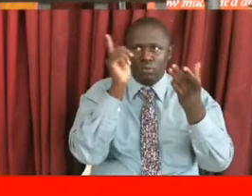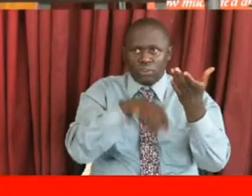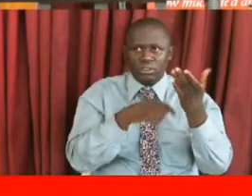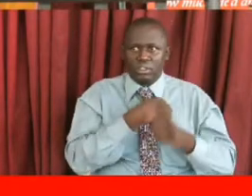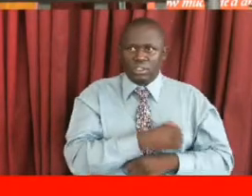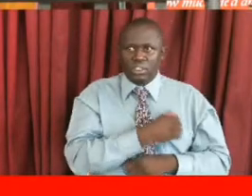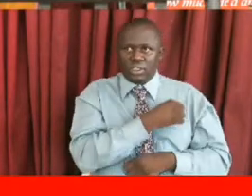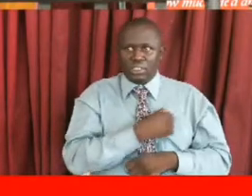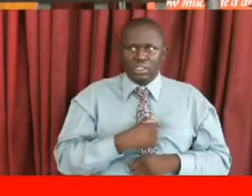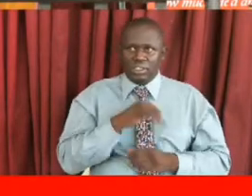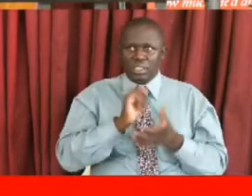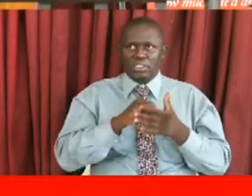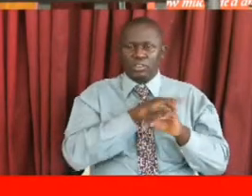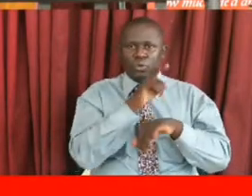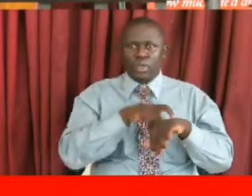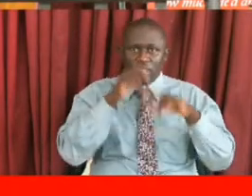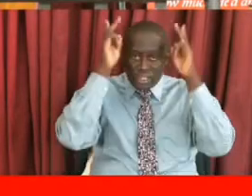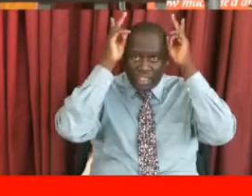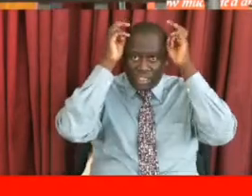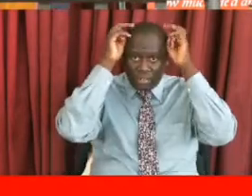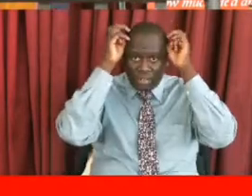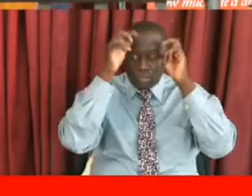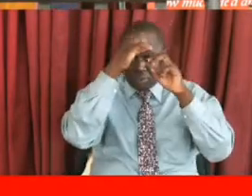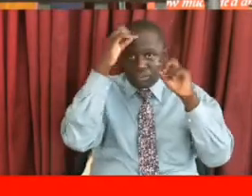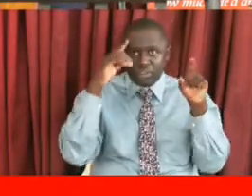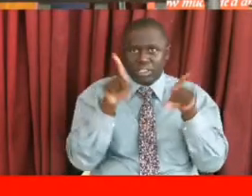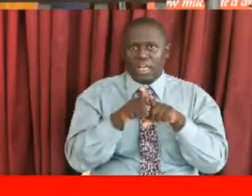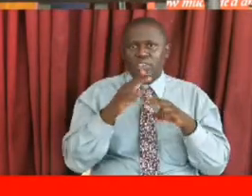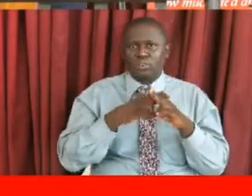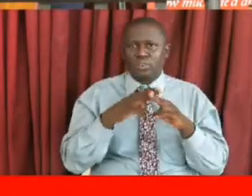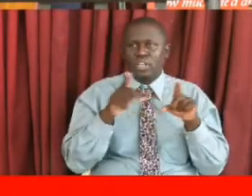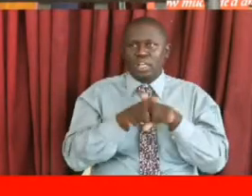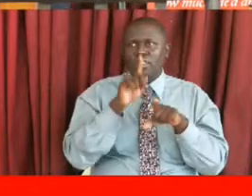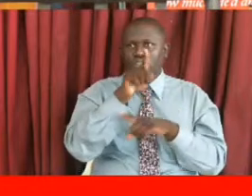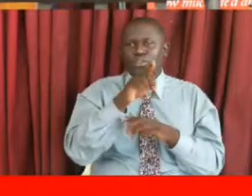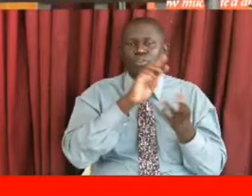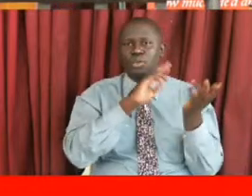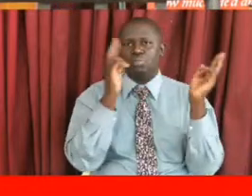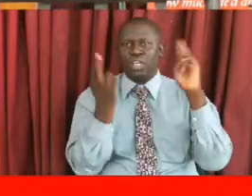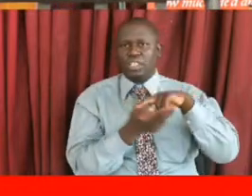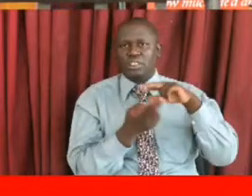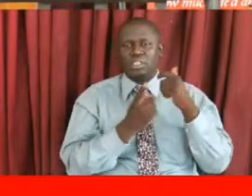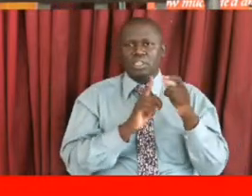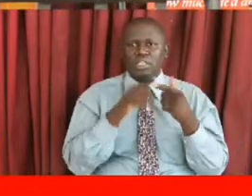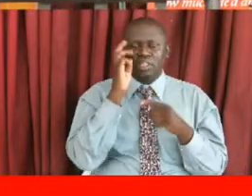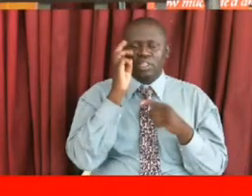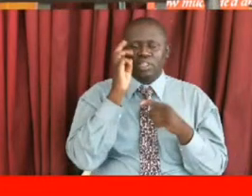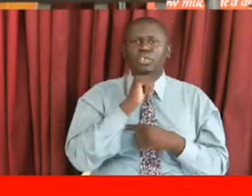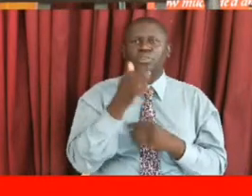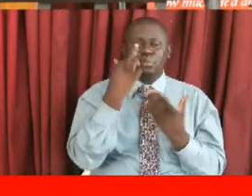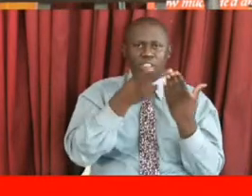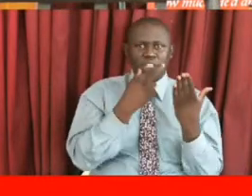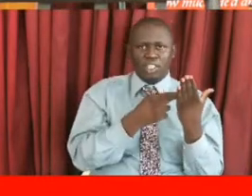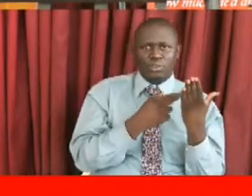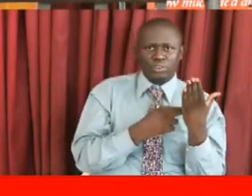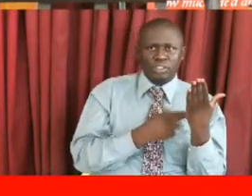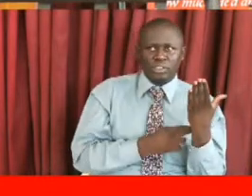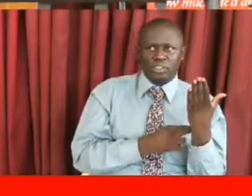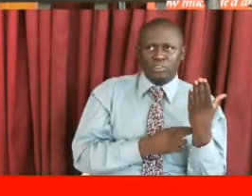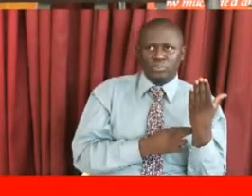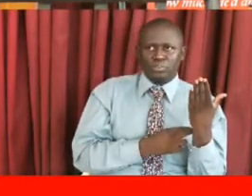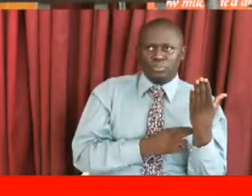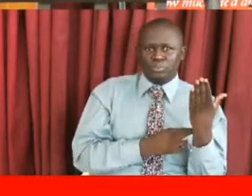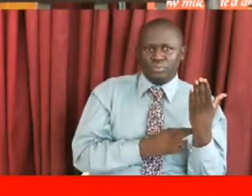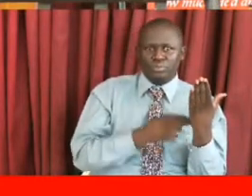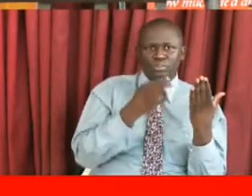that's from the devil because as soon as it's repented it is not in the records of heaven so it